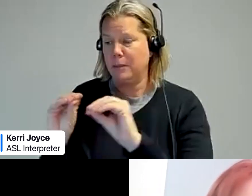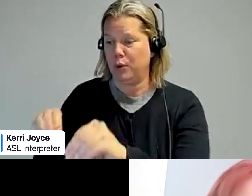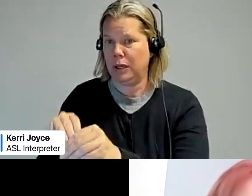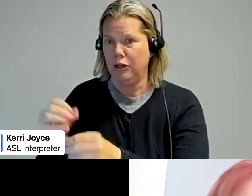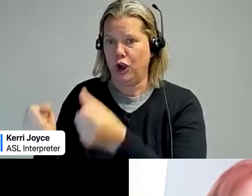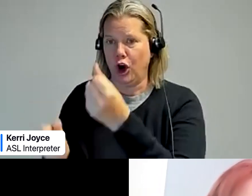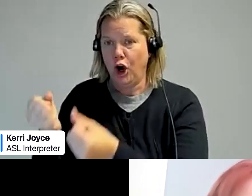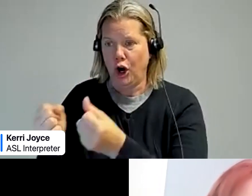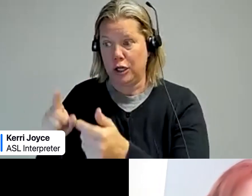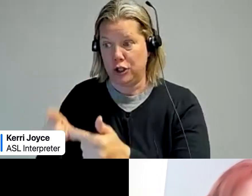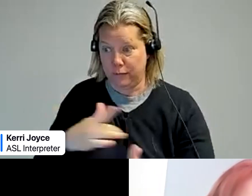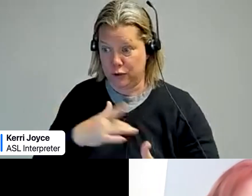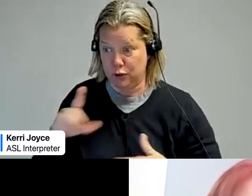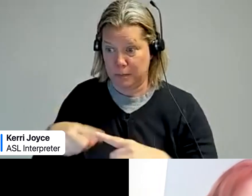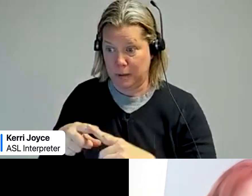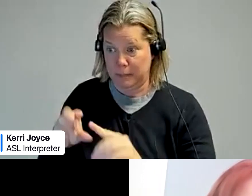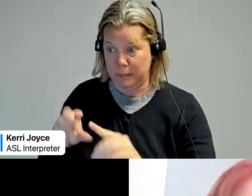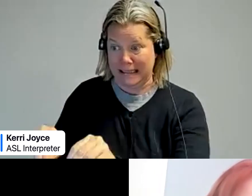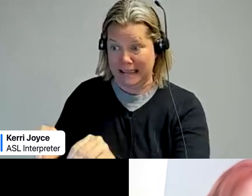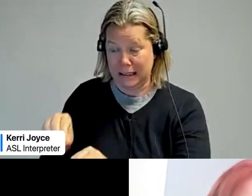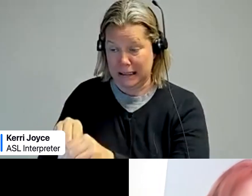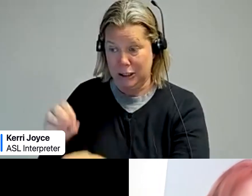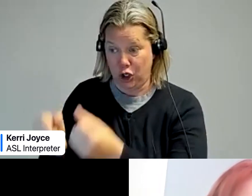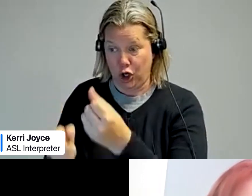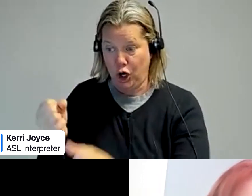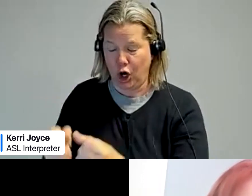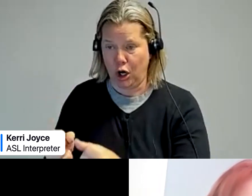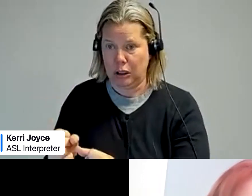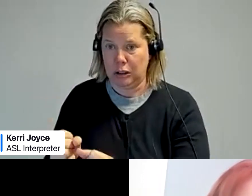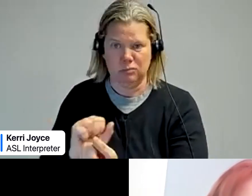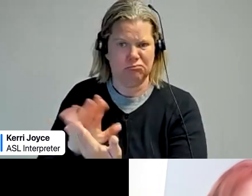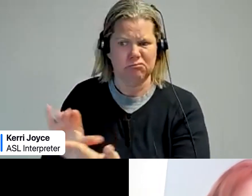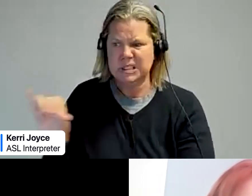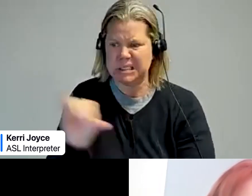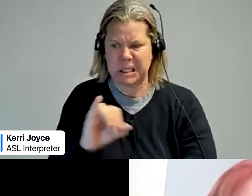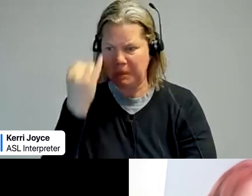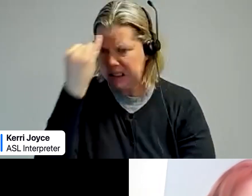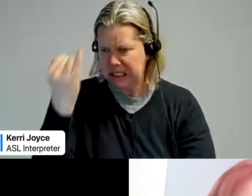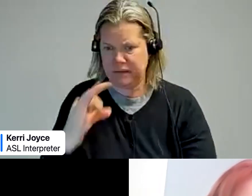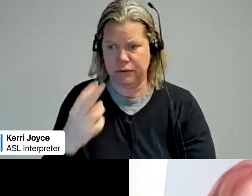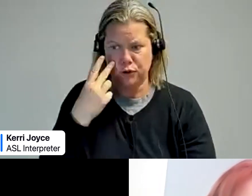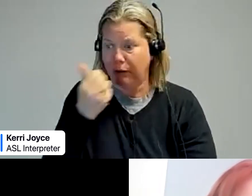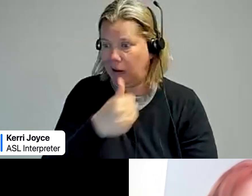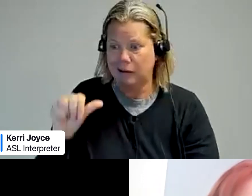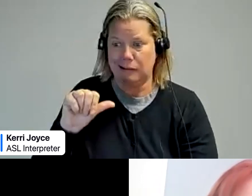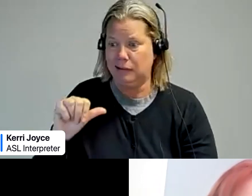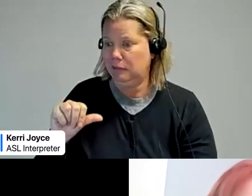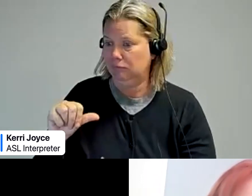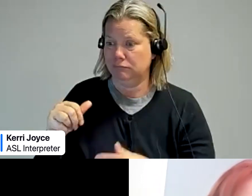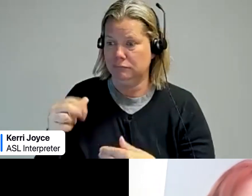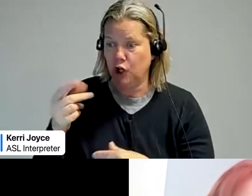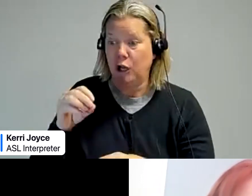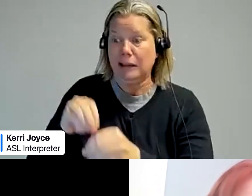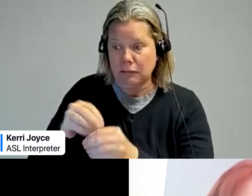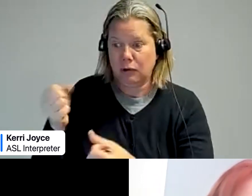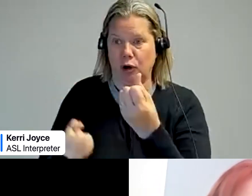concerns about that, you would speak to those concerns in the same way as you would if you saw any dog unattended and you were inclined